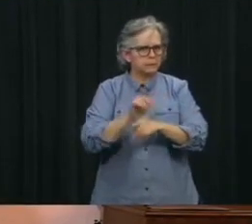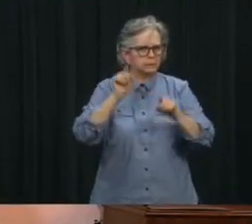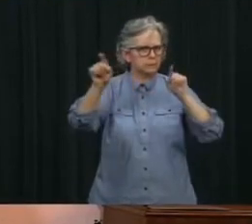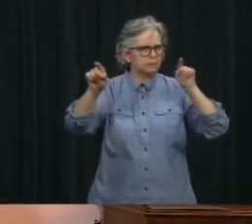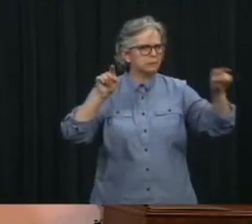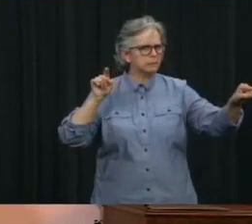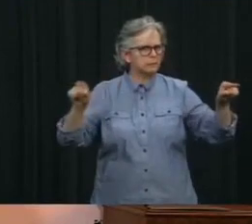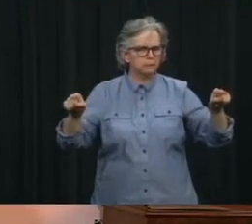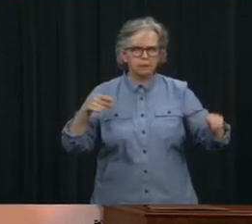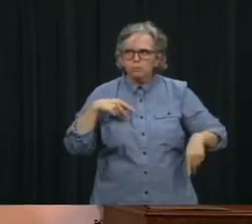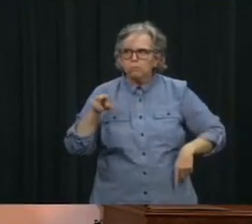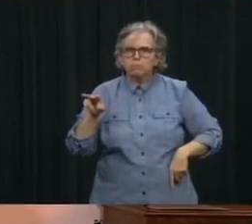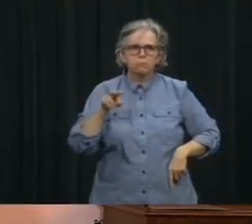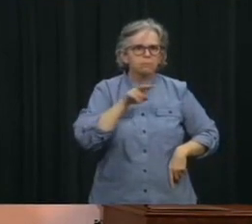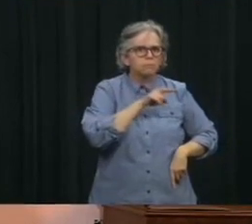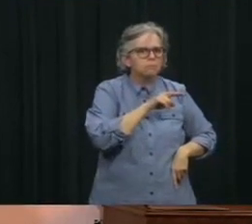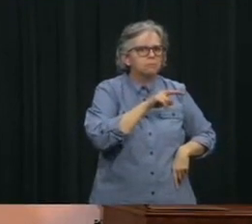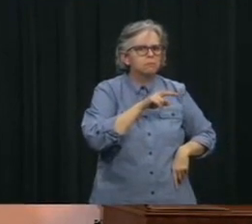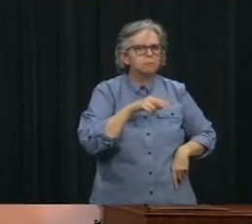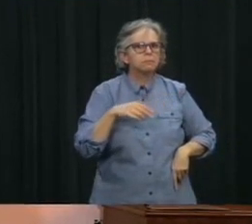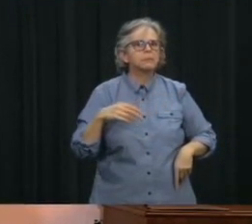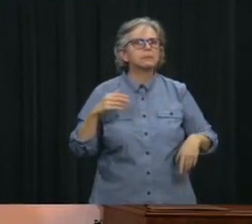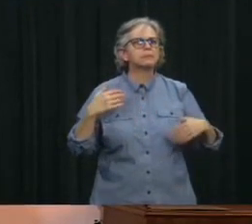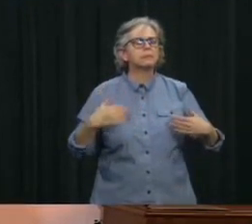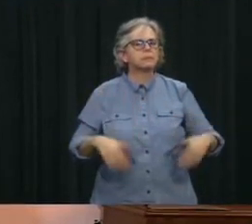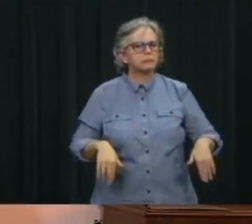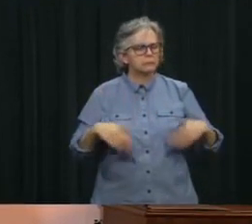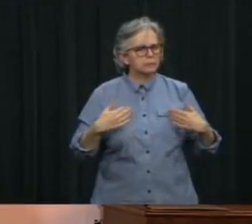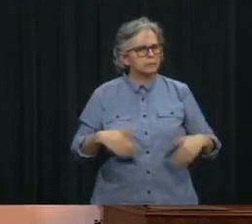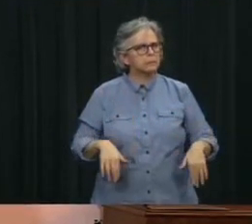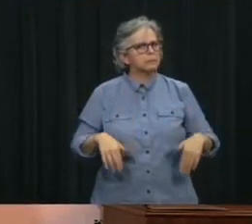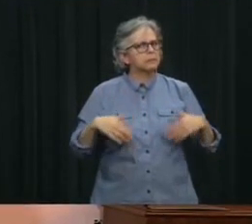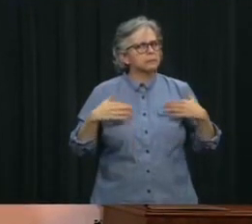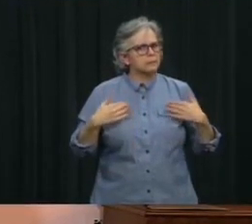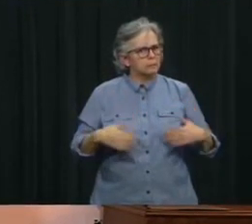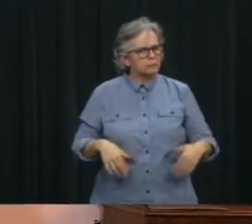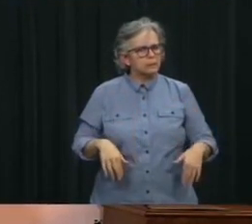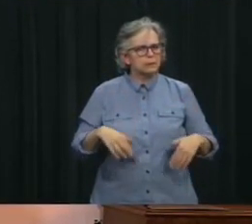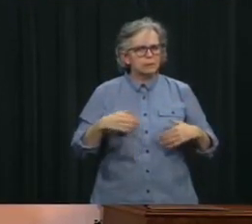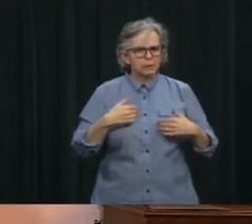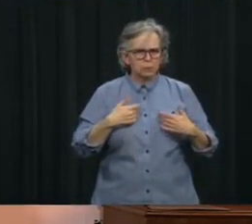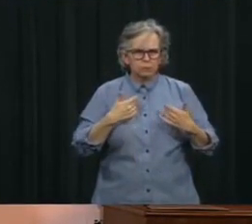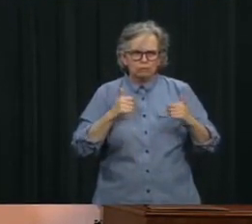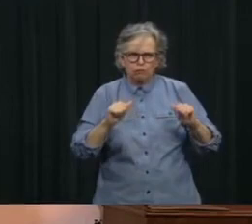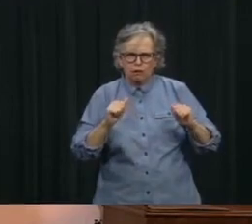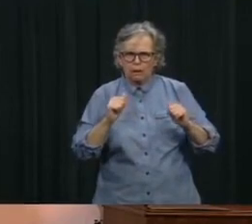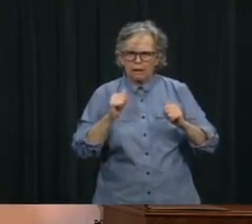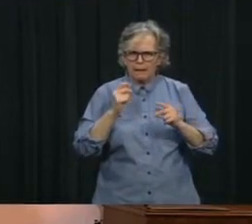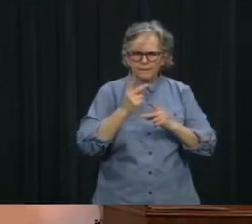We continue to work to find the right balance.